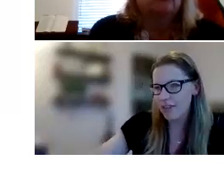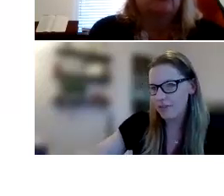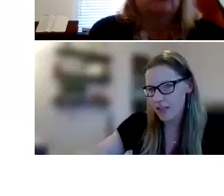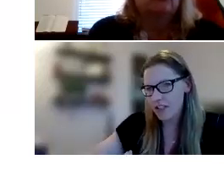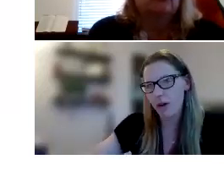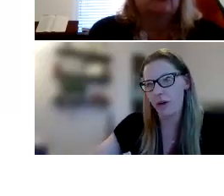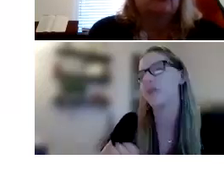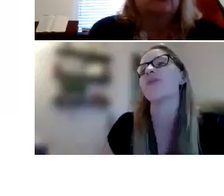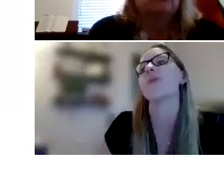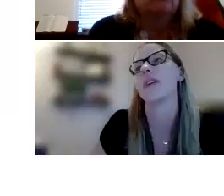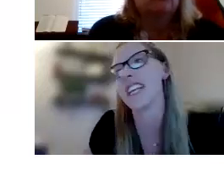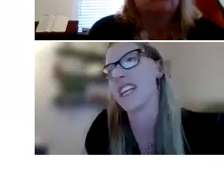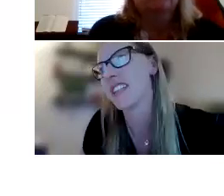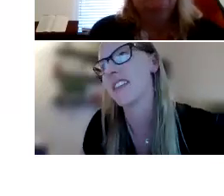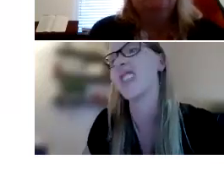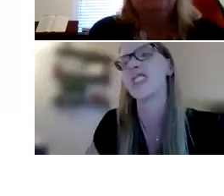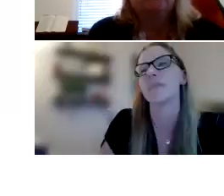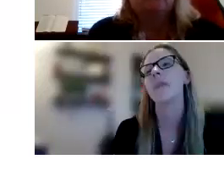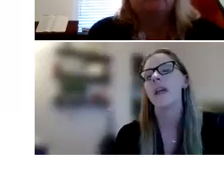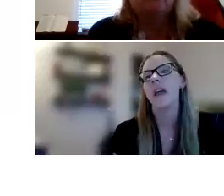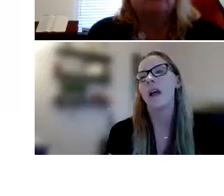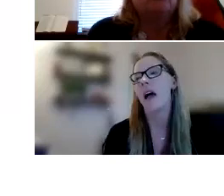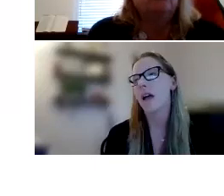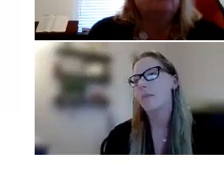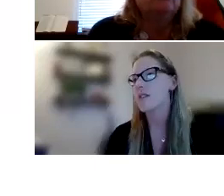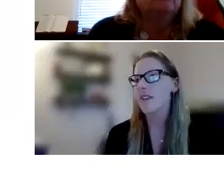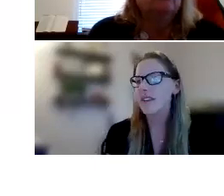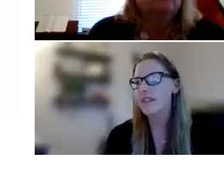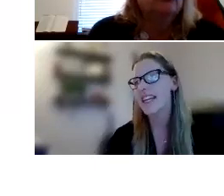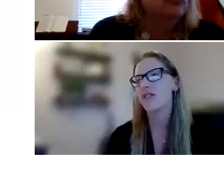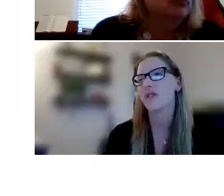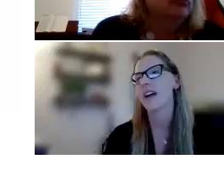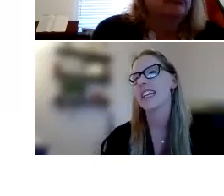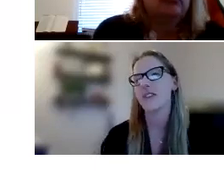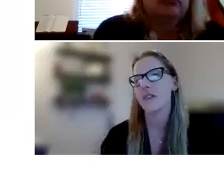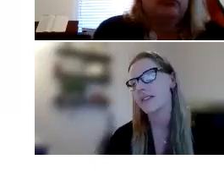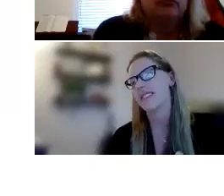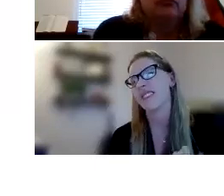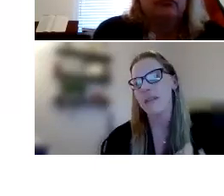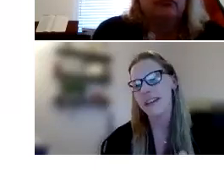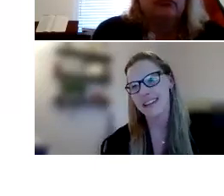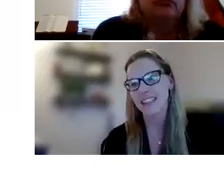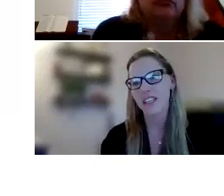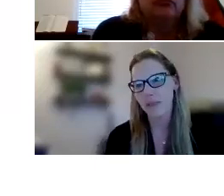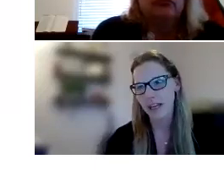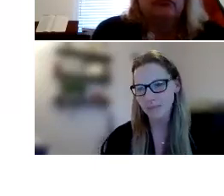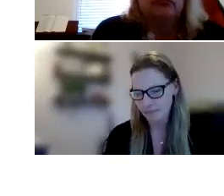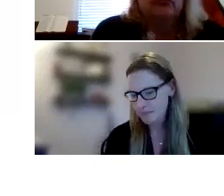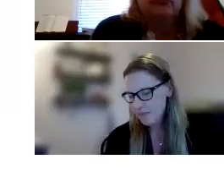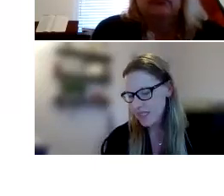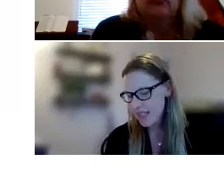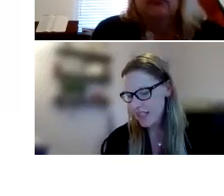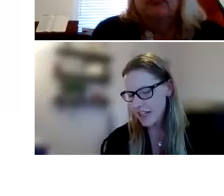So our first code for the digestive system. So this is a drug-induced sleep